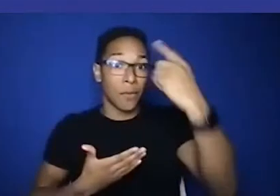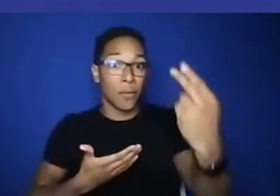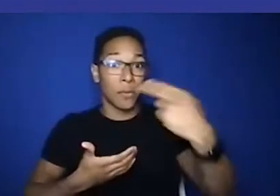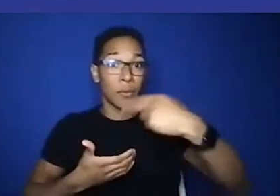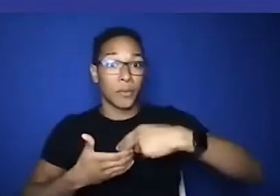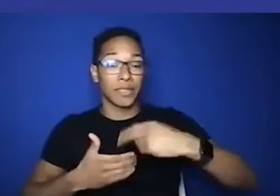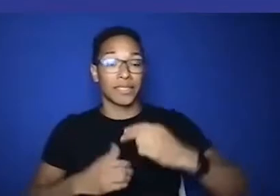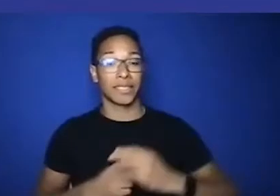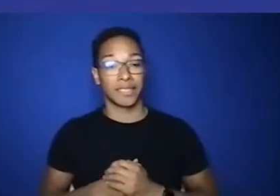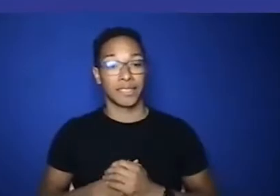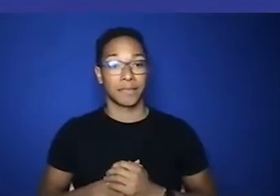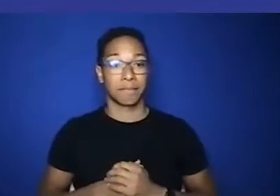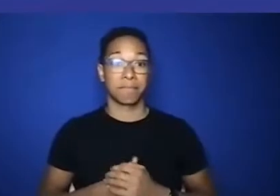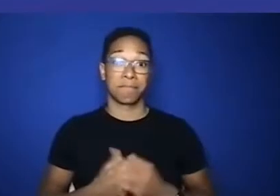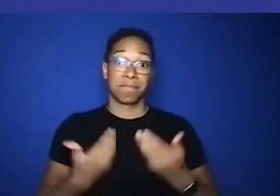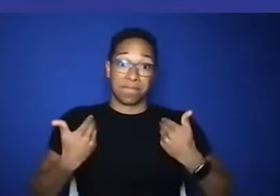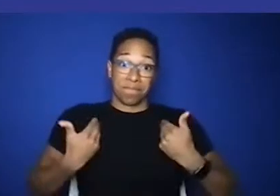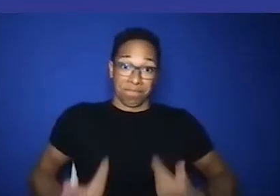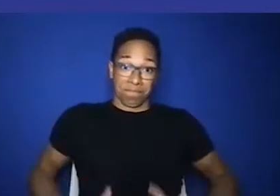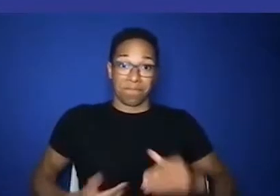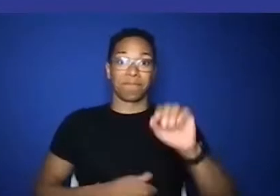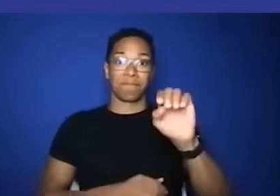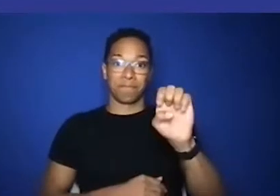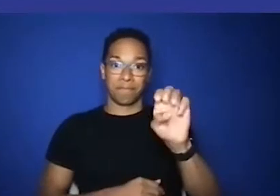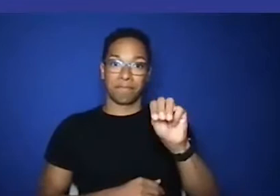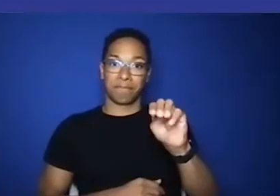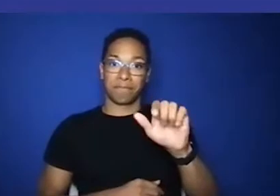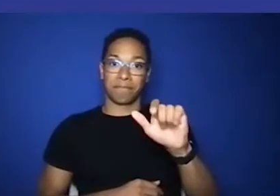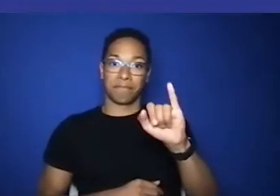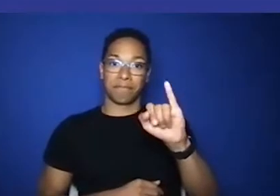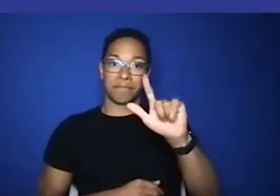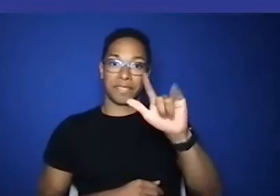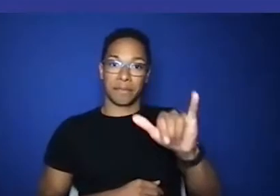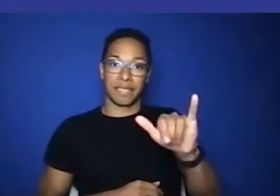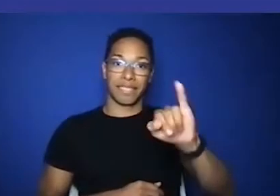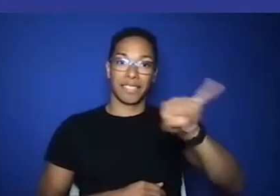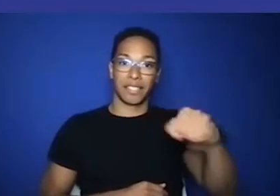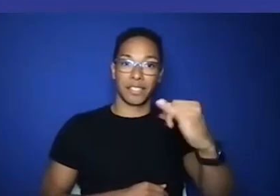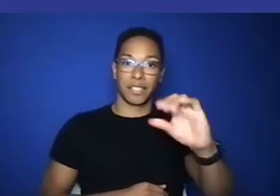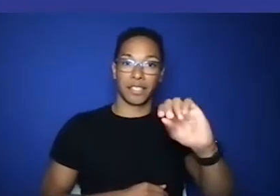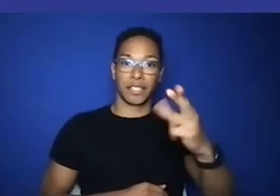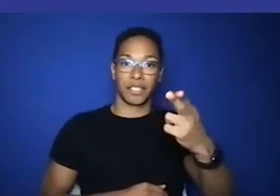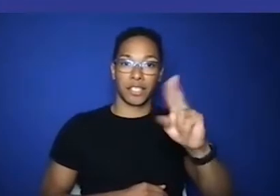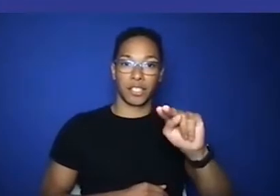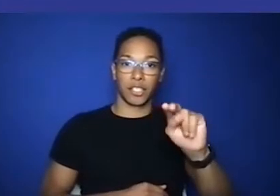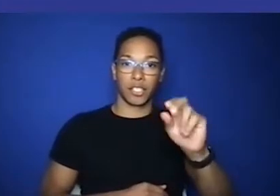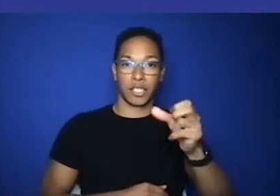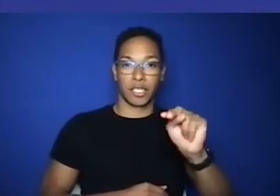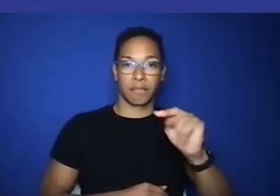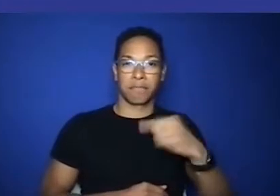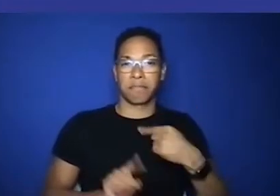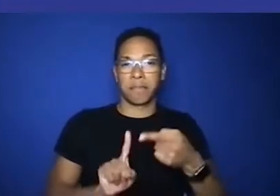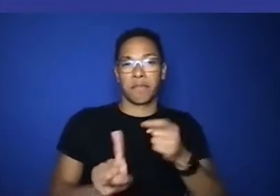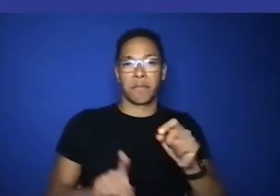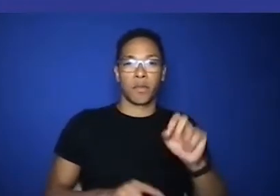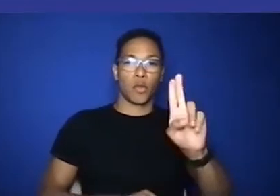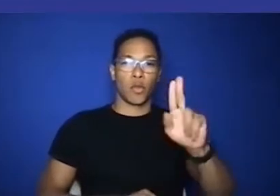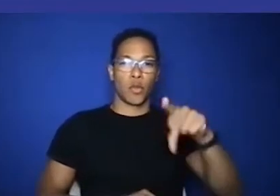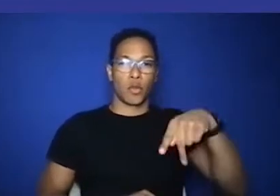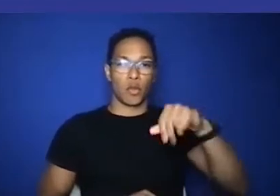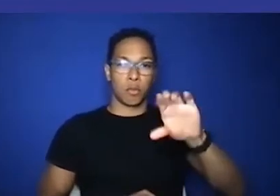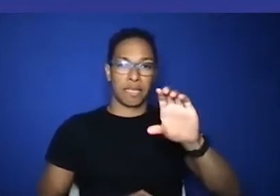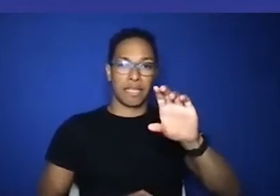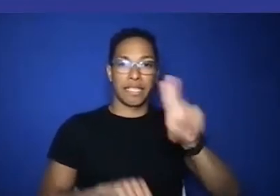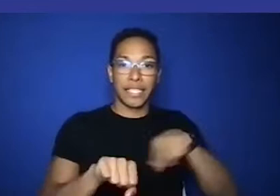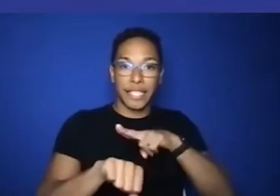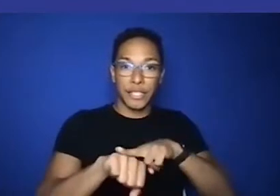I'm Emily Johnson. As I said, I am from the Yupik Nation. I live on the Lower